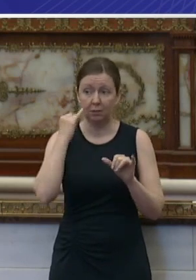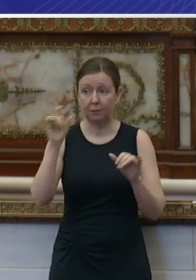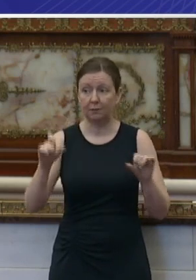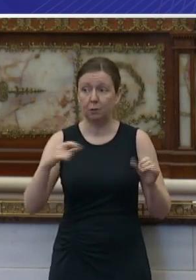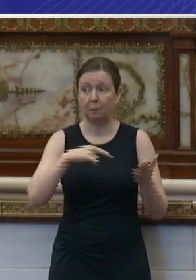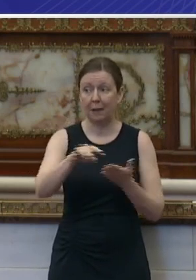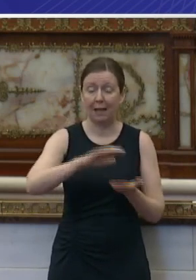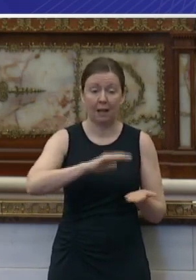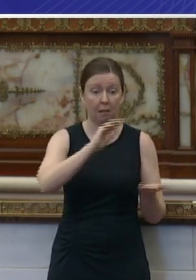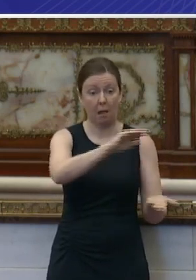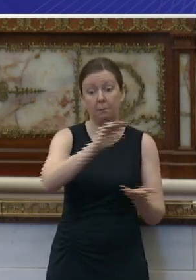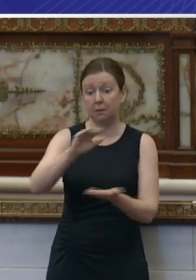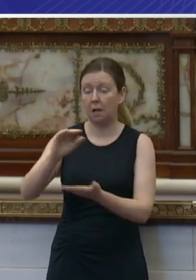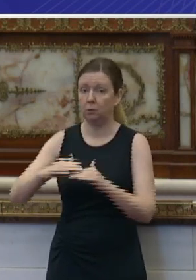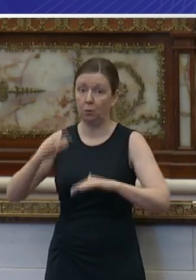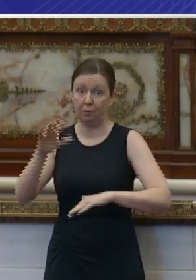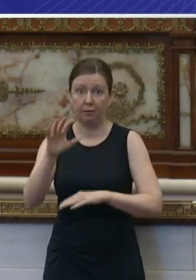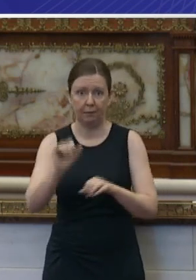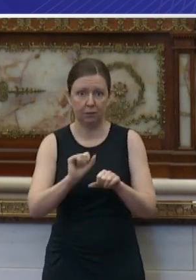sum to over 500 employees.